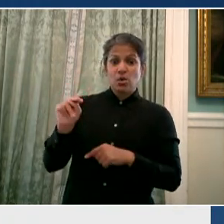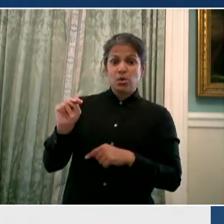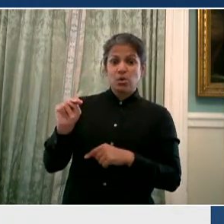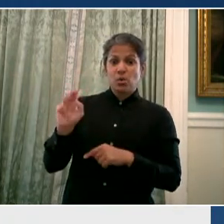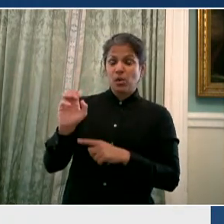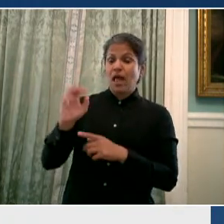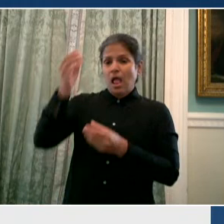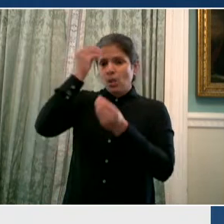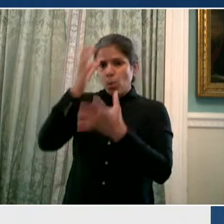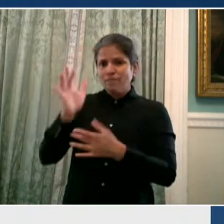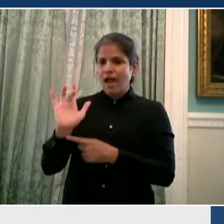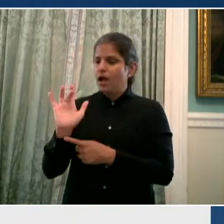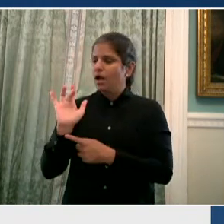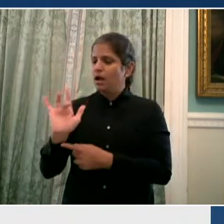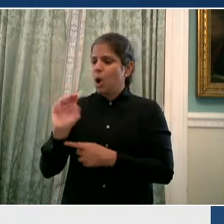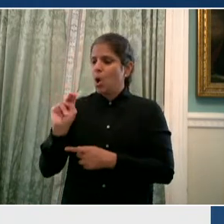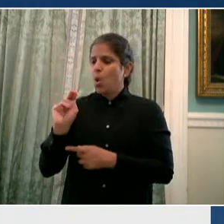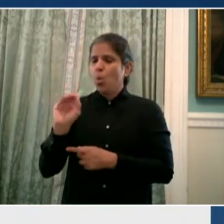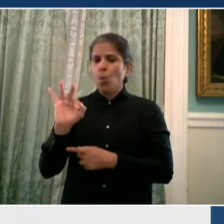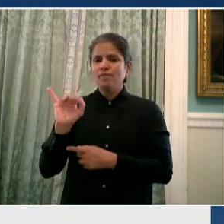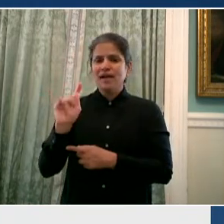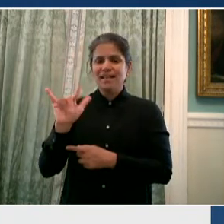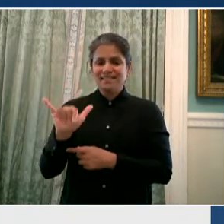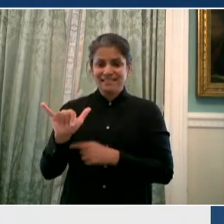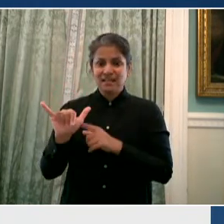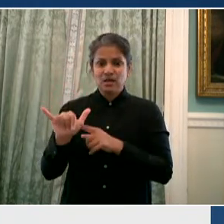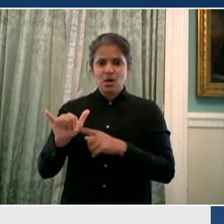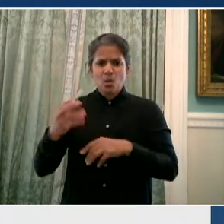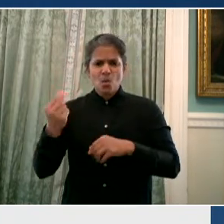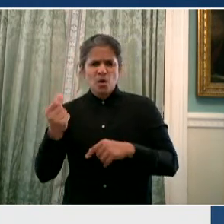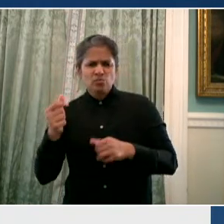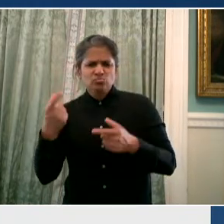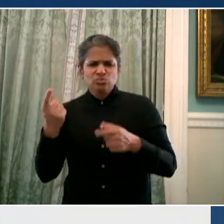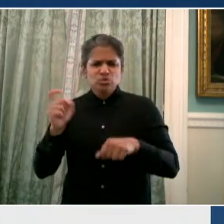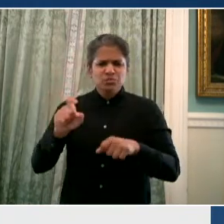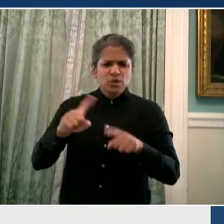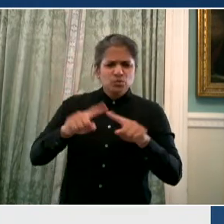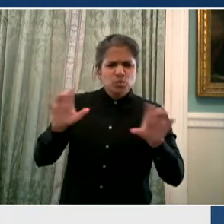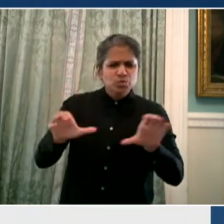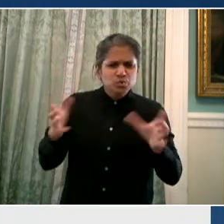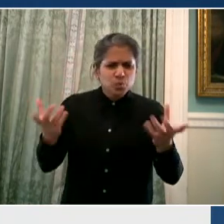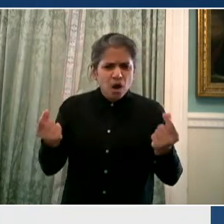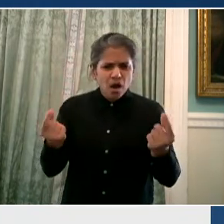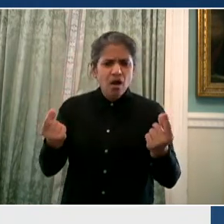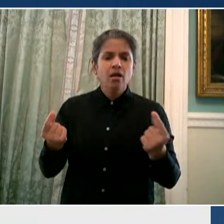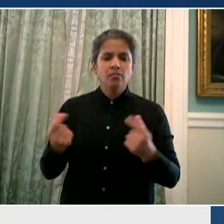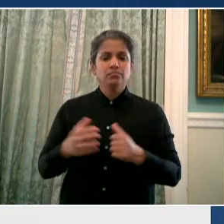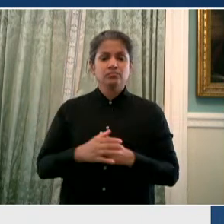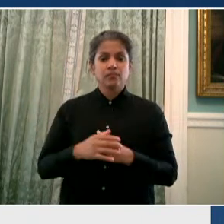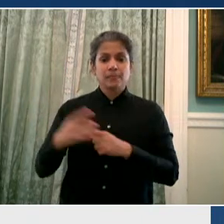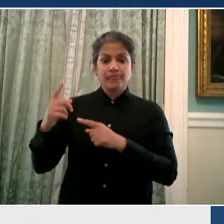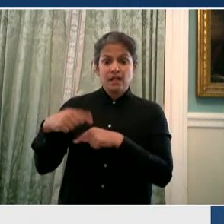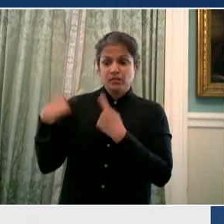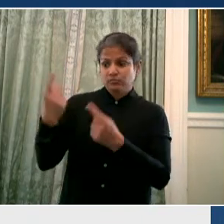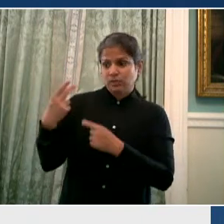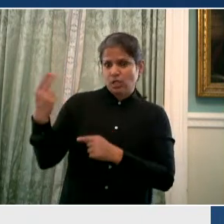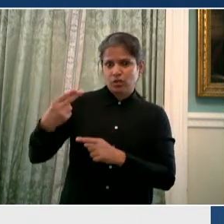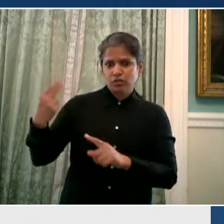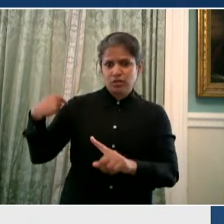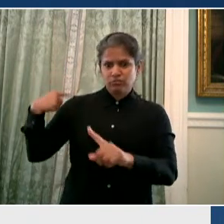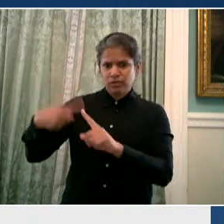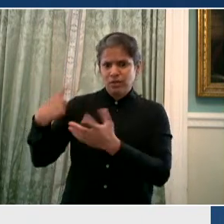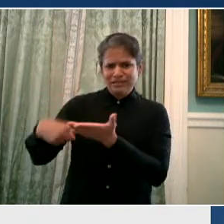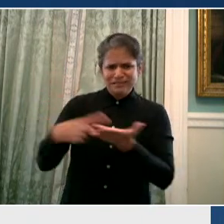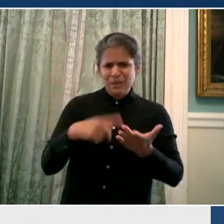and about sort of some issues with air quality going back to last Thursday. Still, this is something that's been very fast moving,